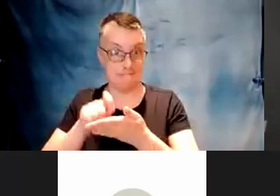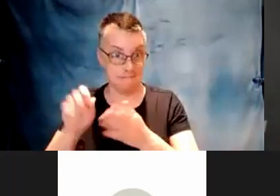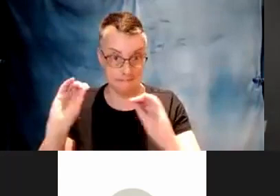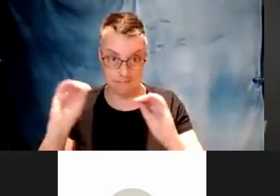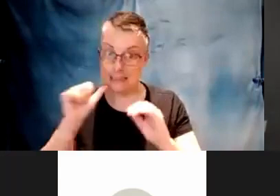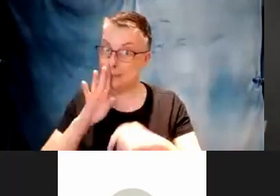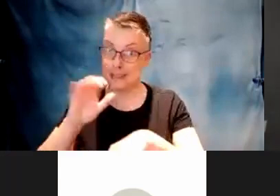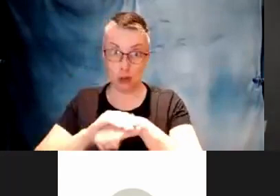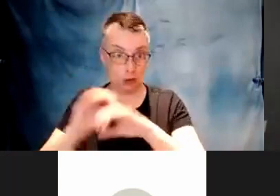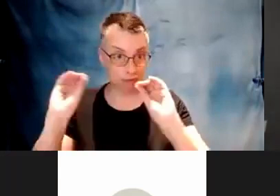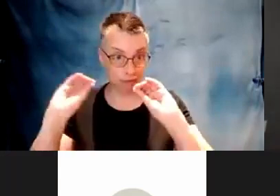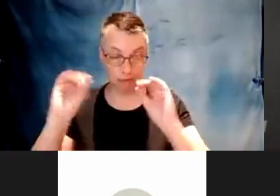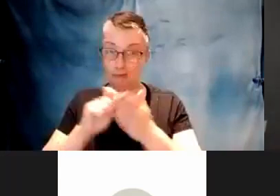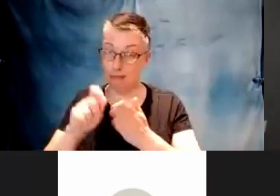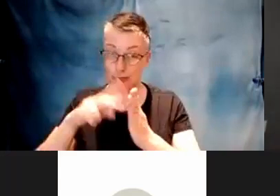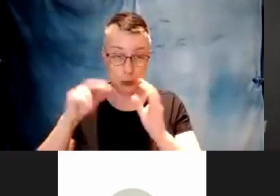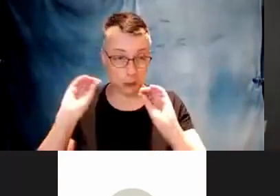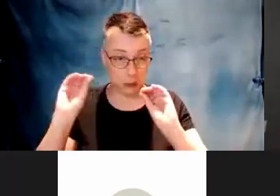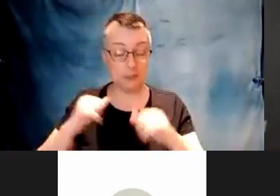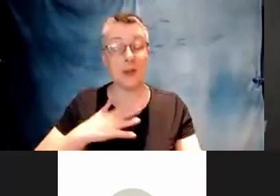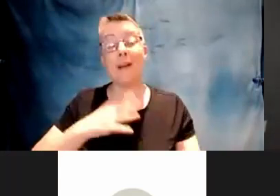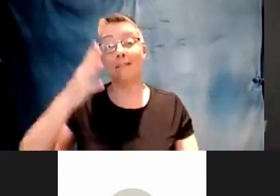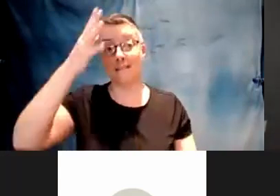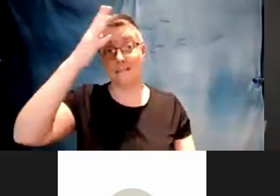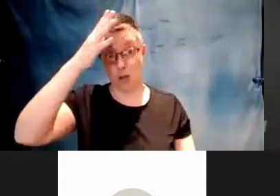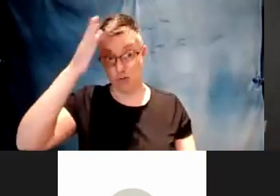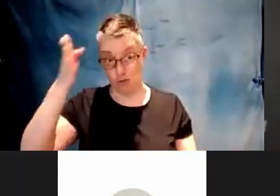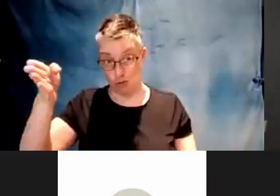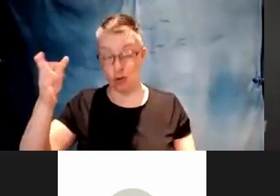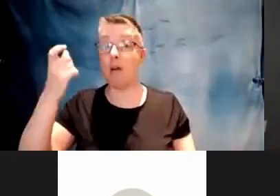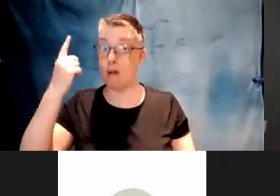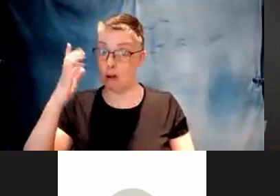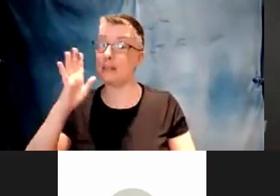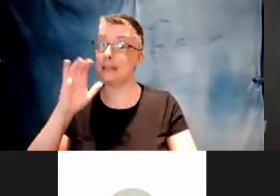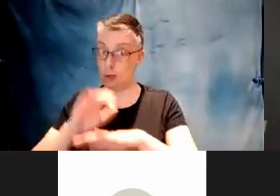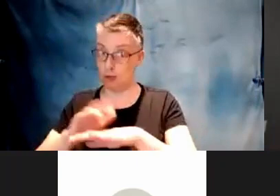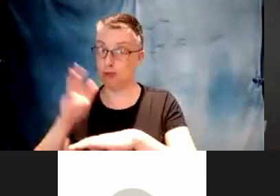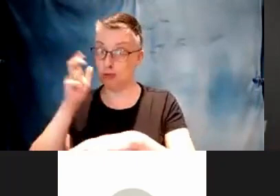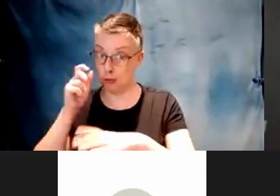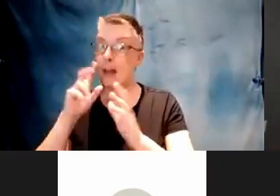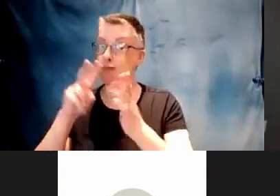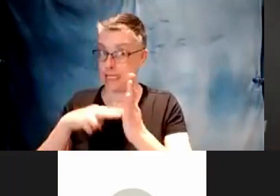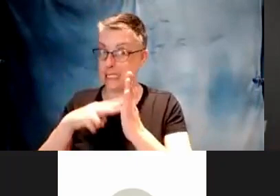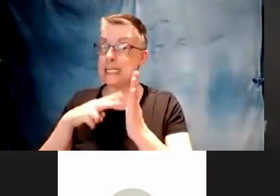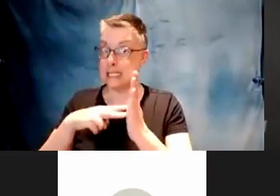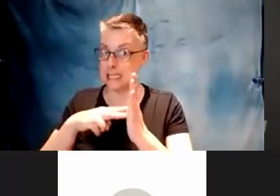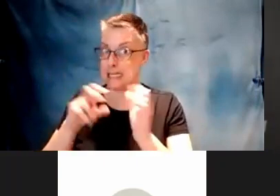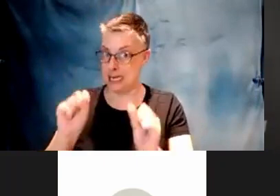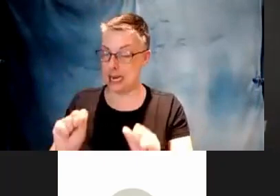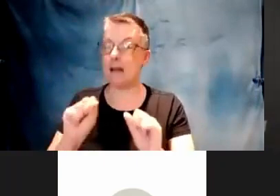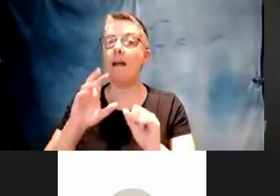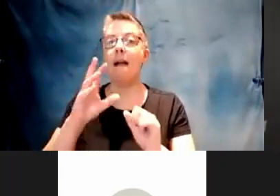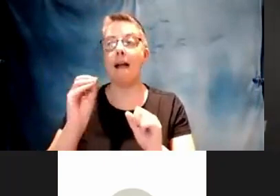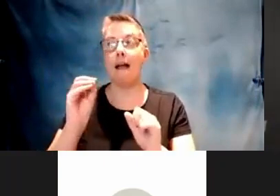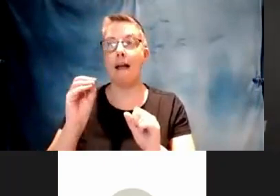English. My father understood English and could read. And